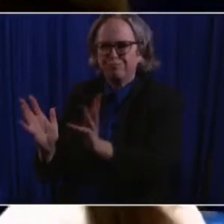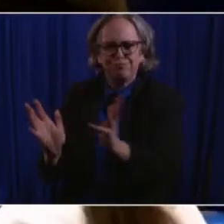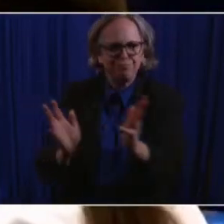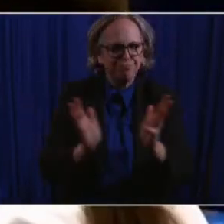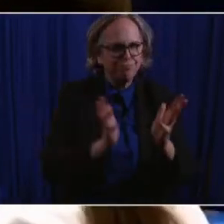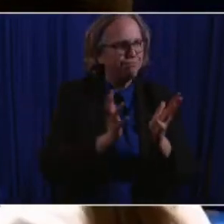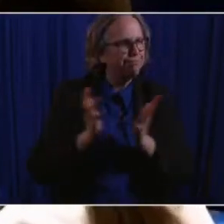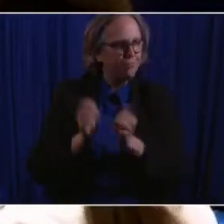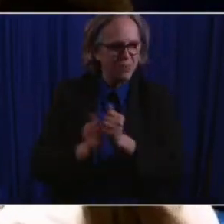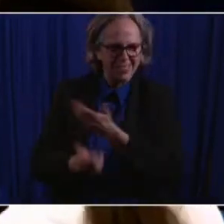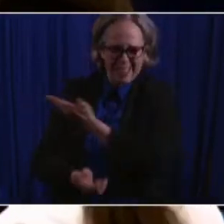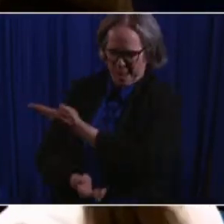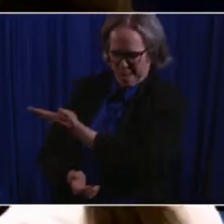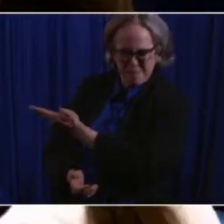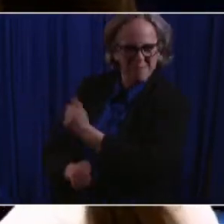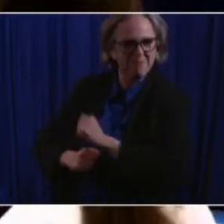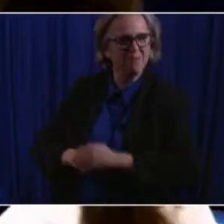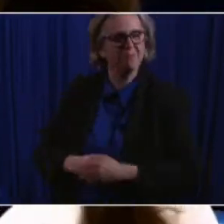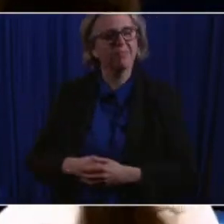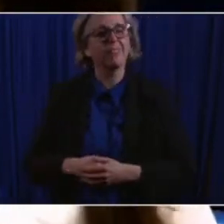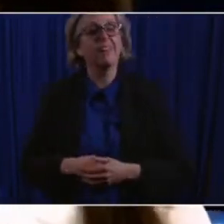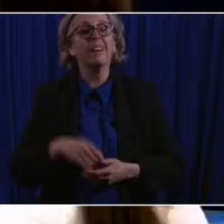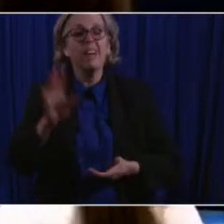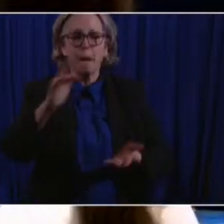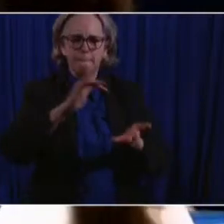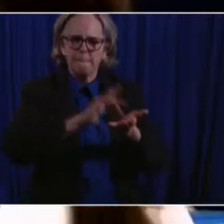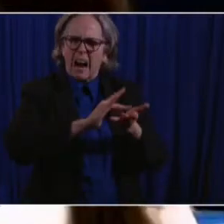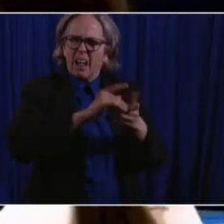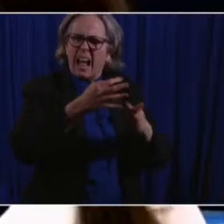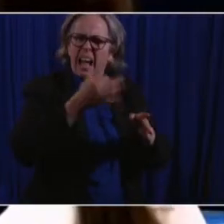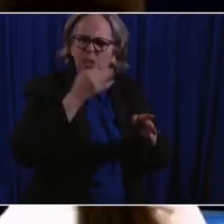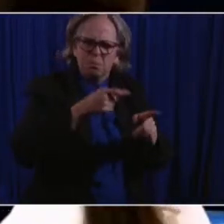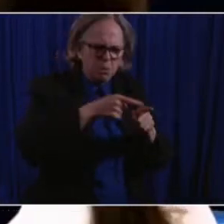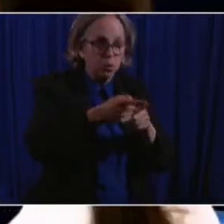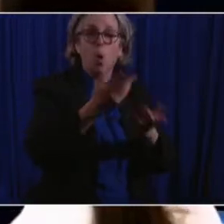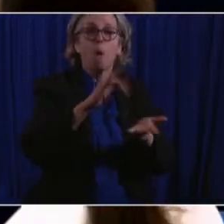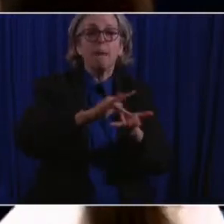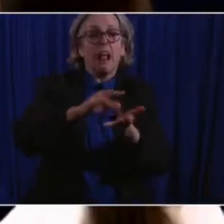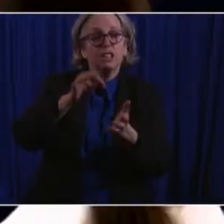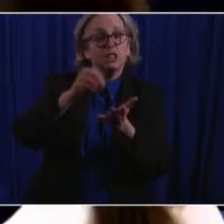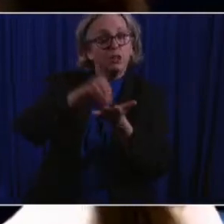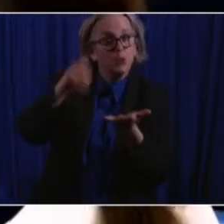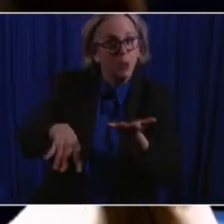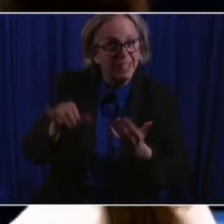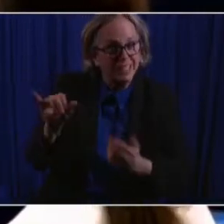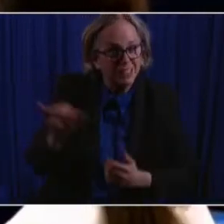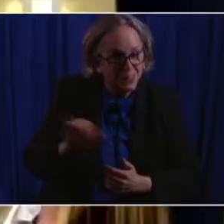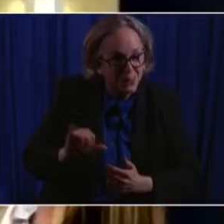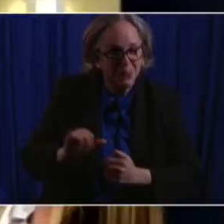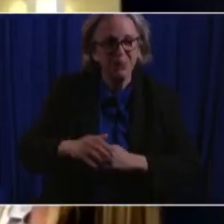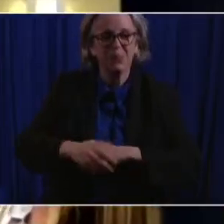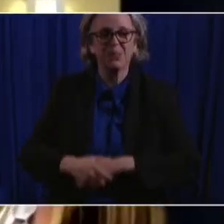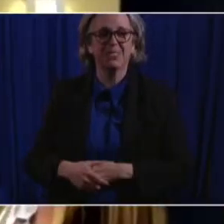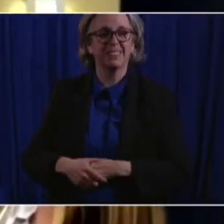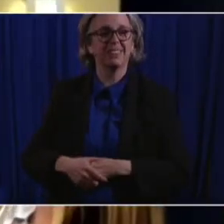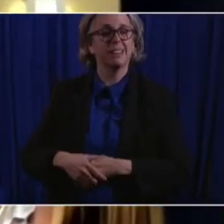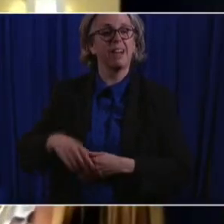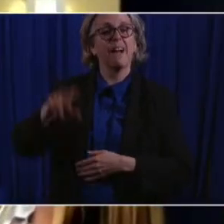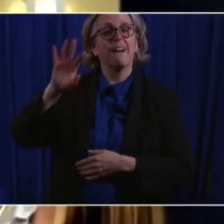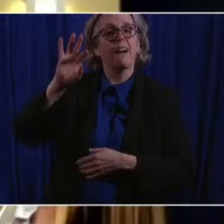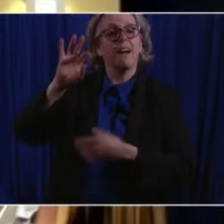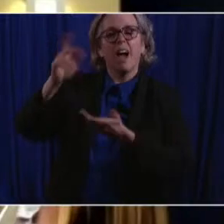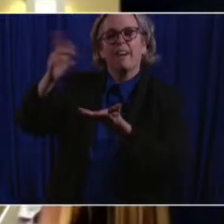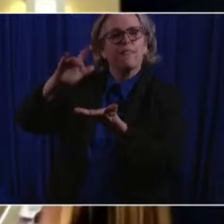to medical students who are working there, as well as pharmacy students and nursing students.